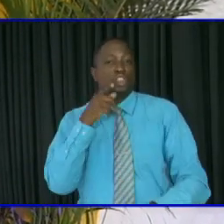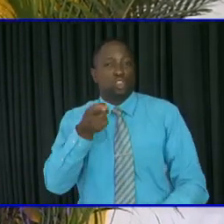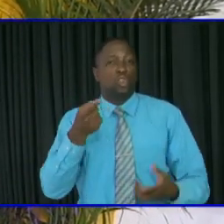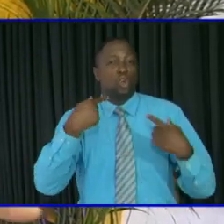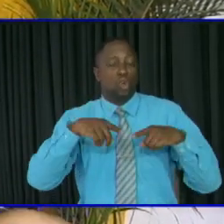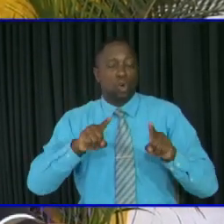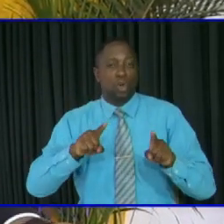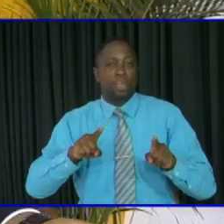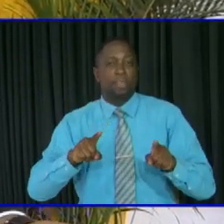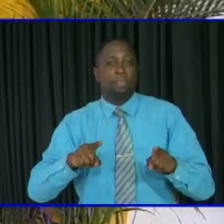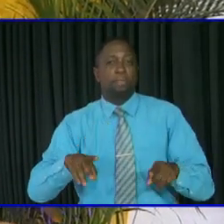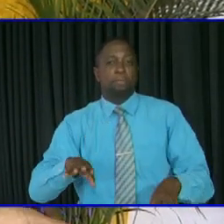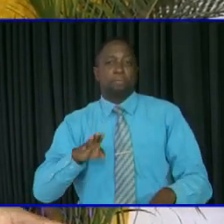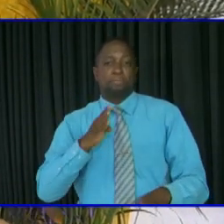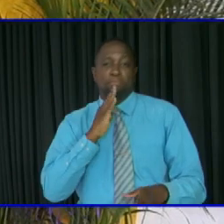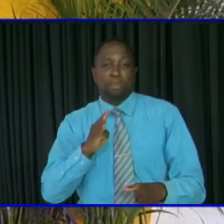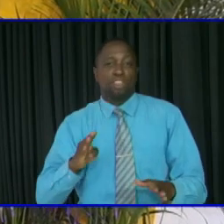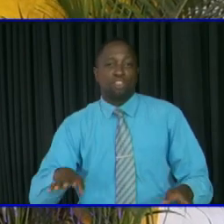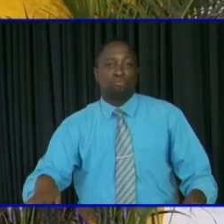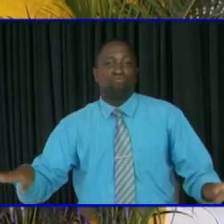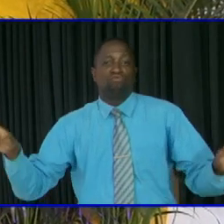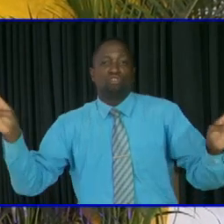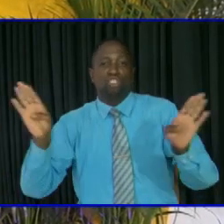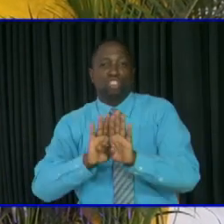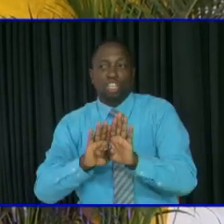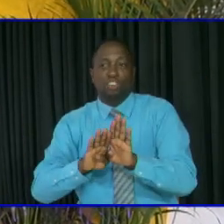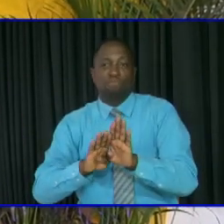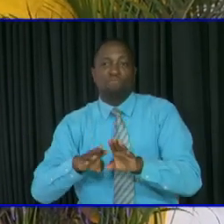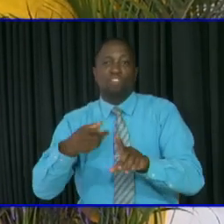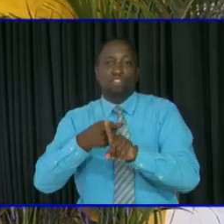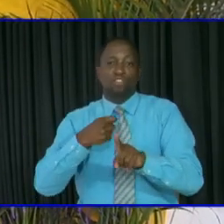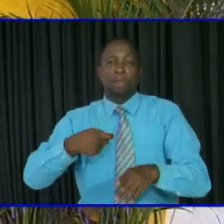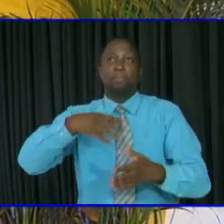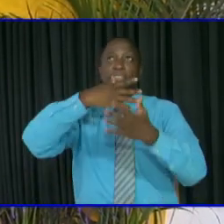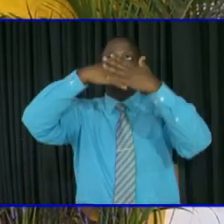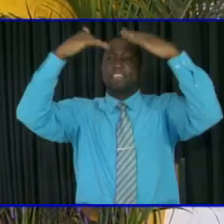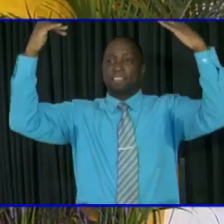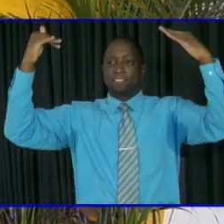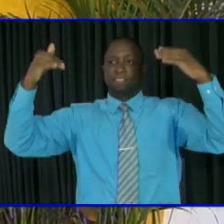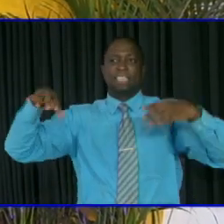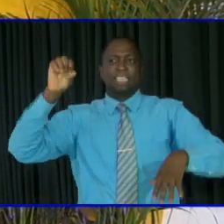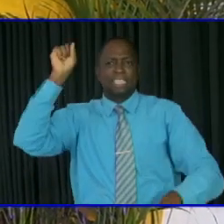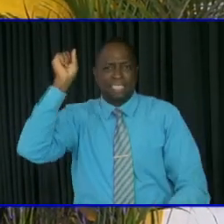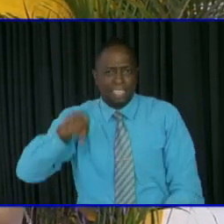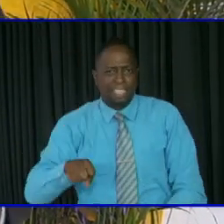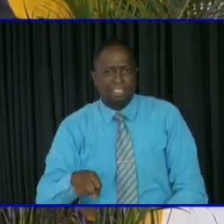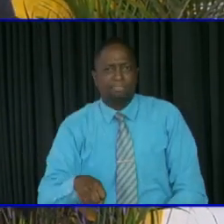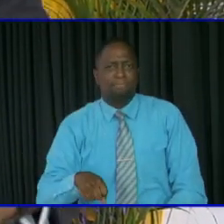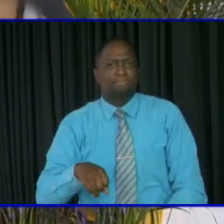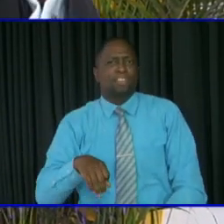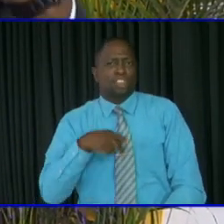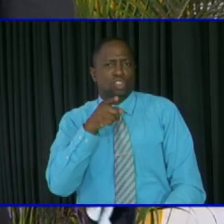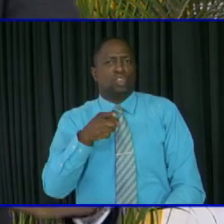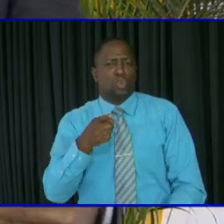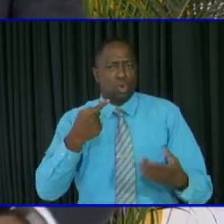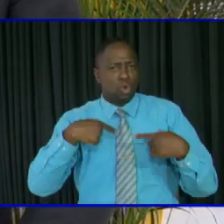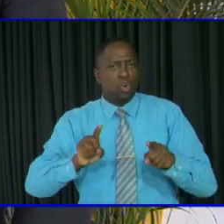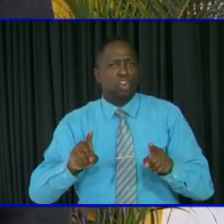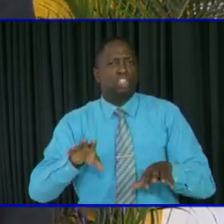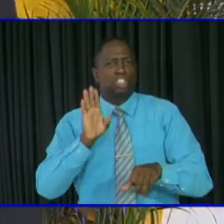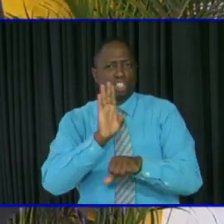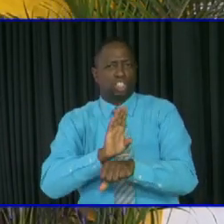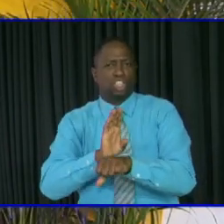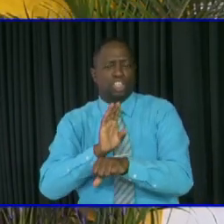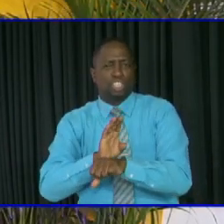attended the engagement party. That is, you would have come to church time and again. You would have watched series